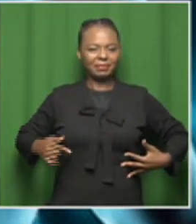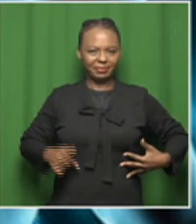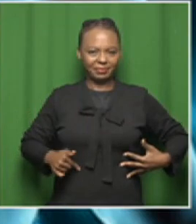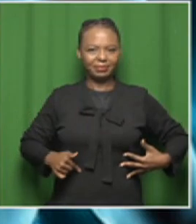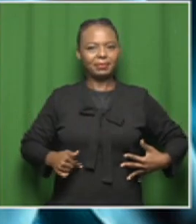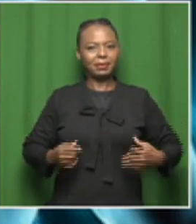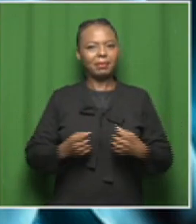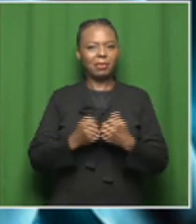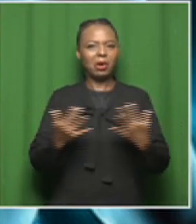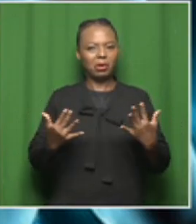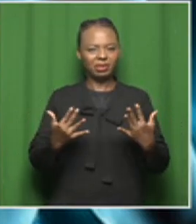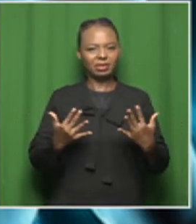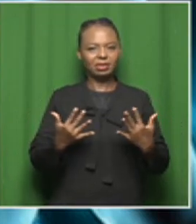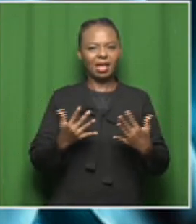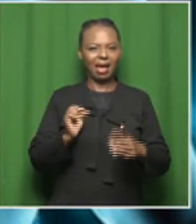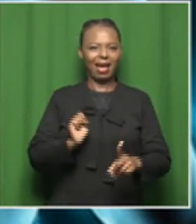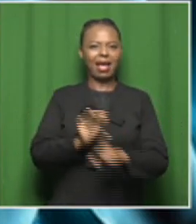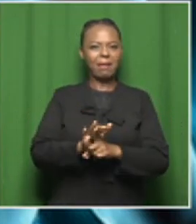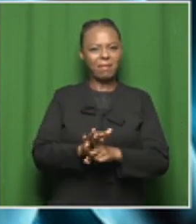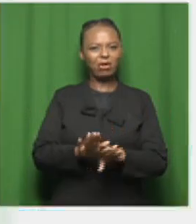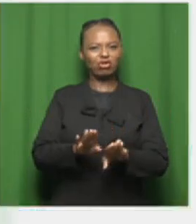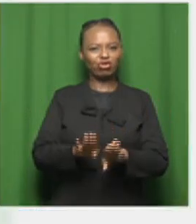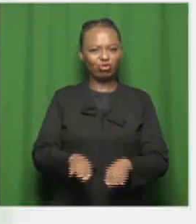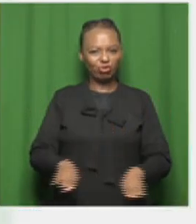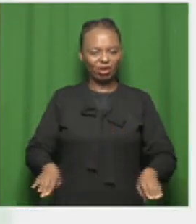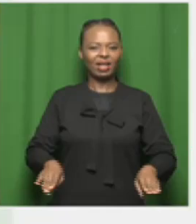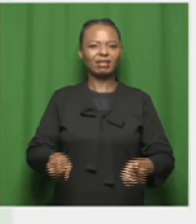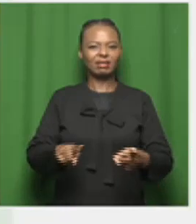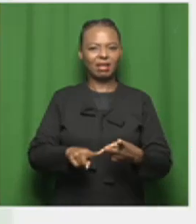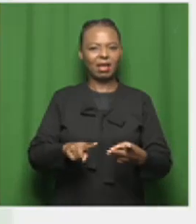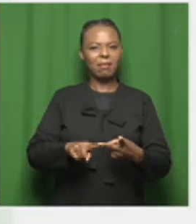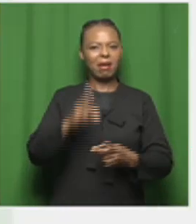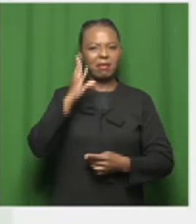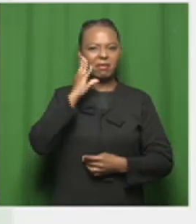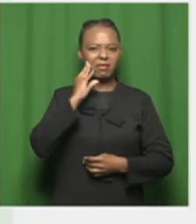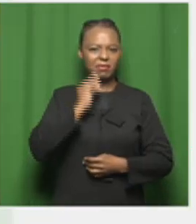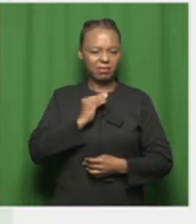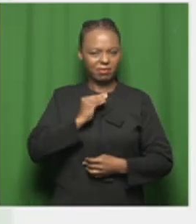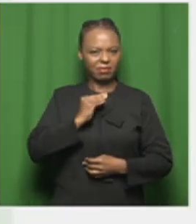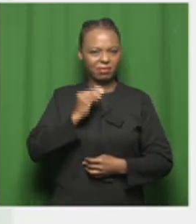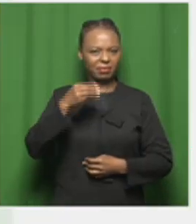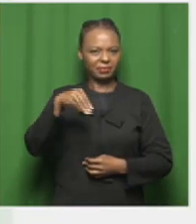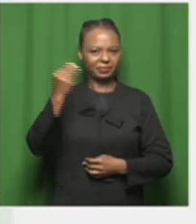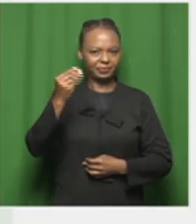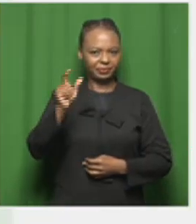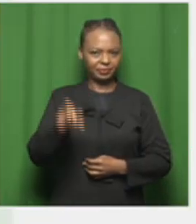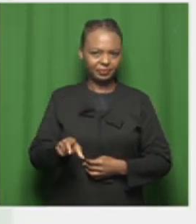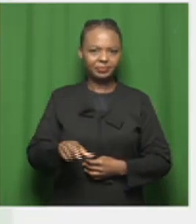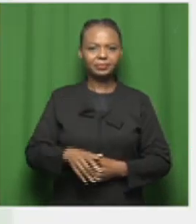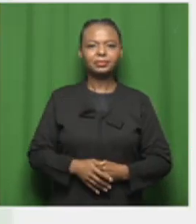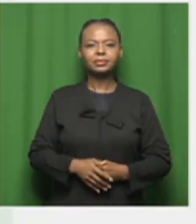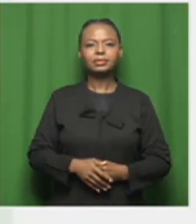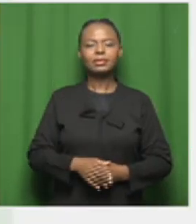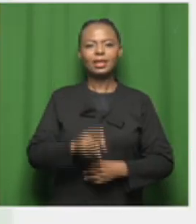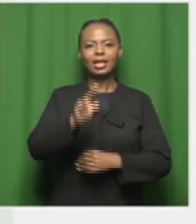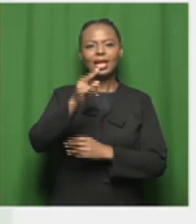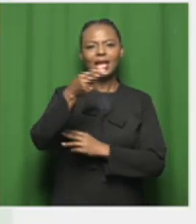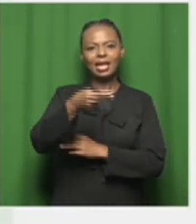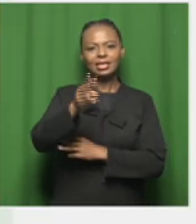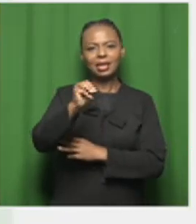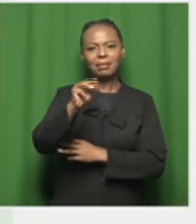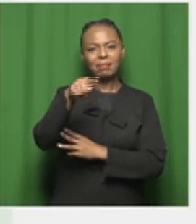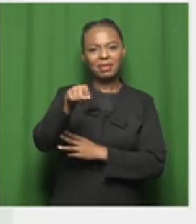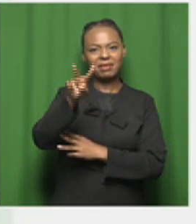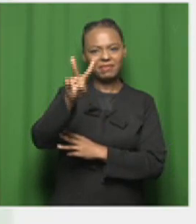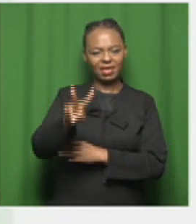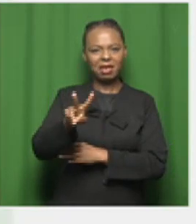infections, particularly in children and older adults. Now, HMPV was first identified in 2001